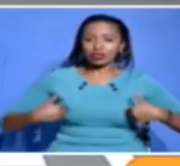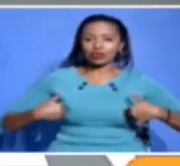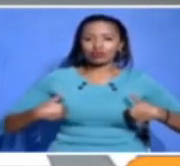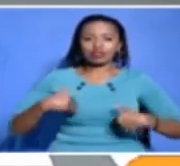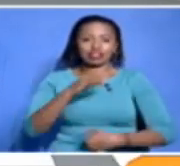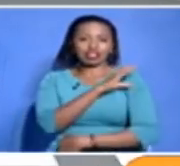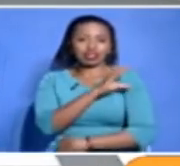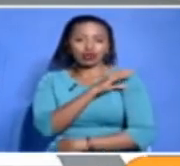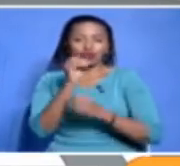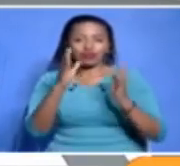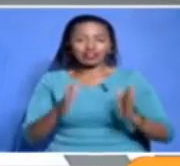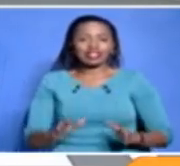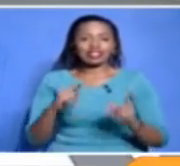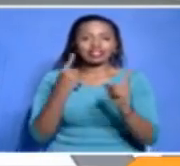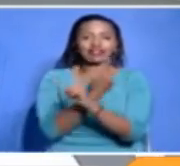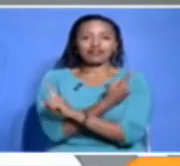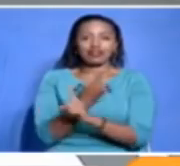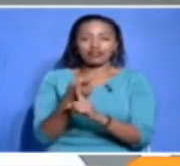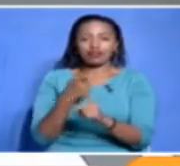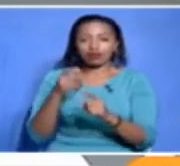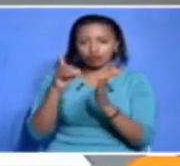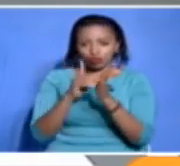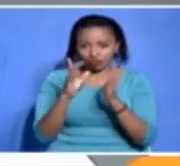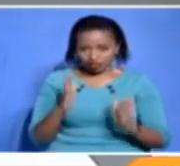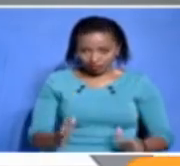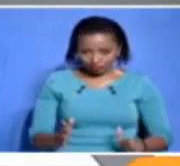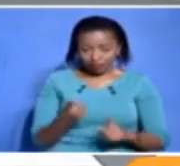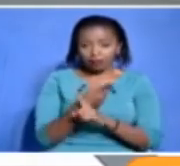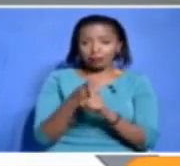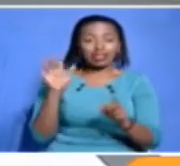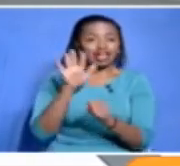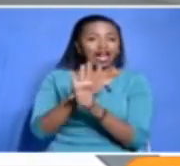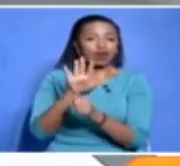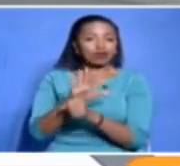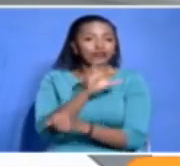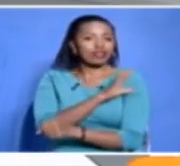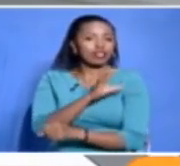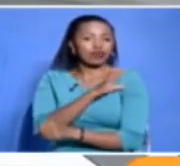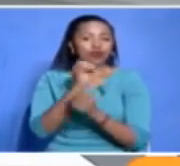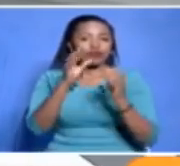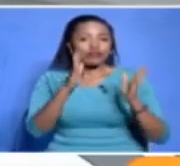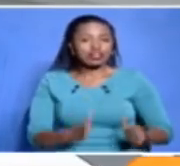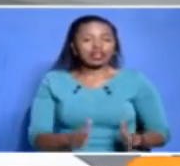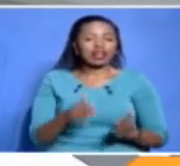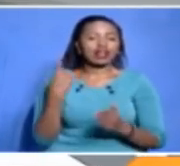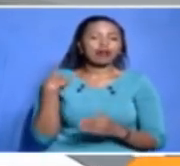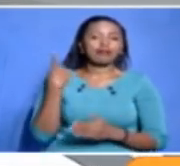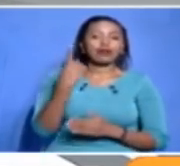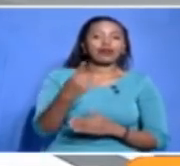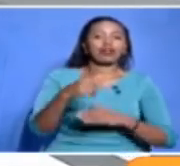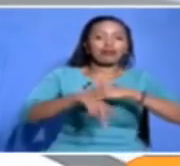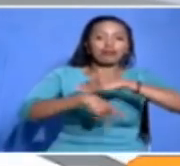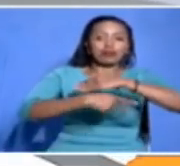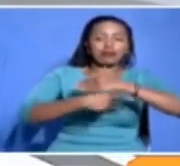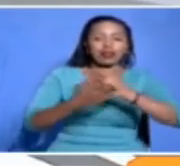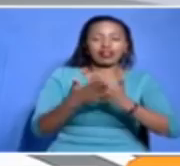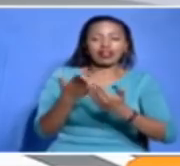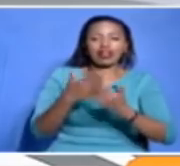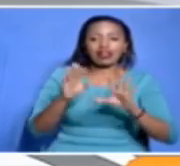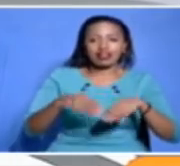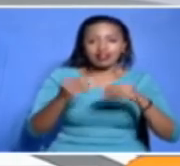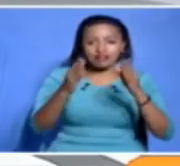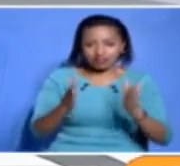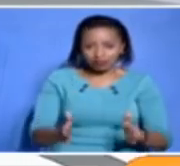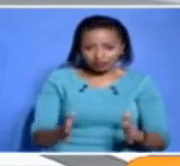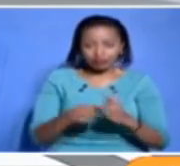in many ways. However, a lot of the clinical officers are the ones who are the primary healthcare givers. They're the first line of intervention. It all